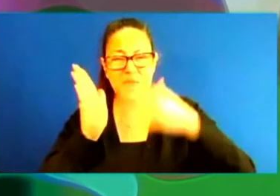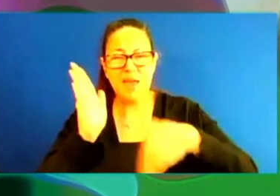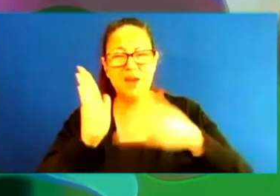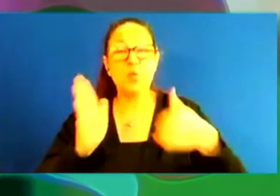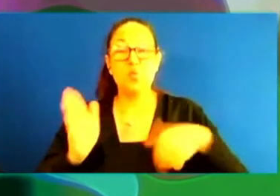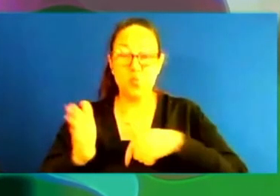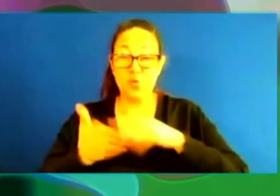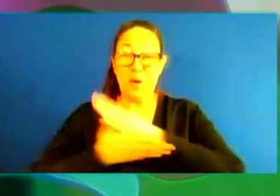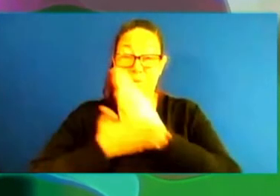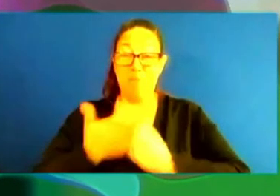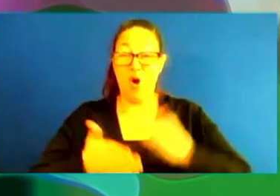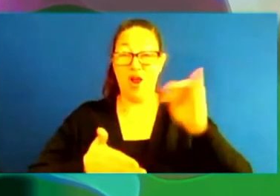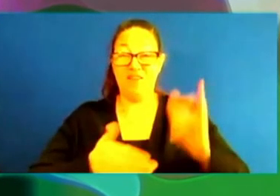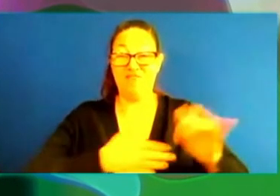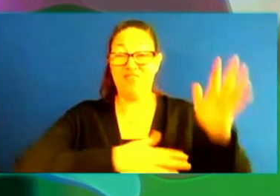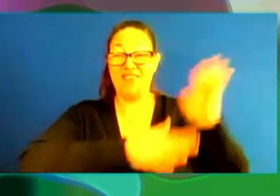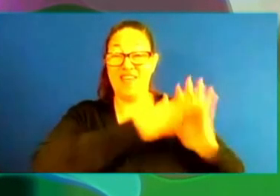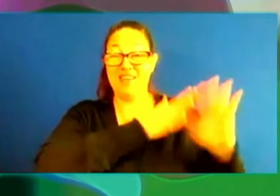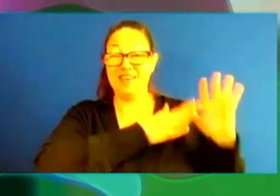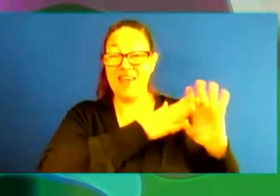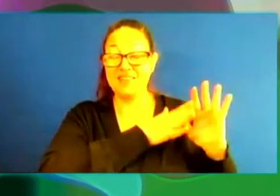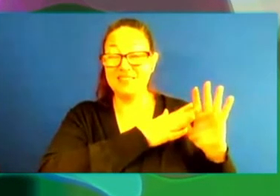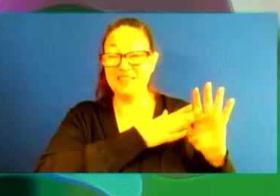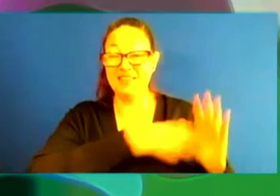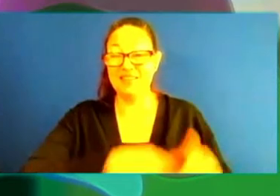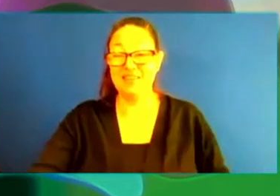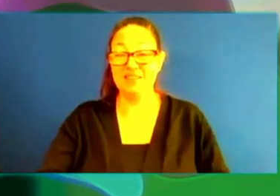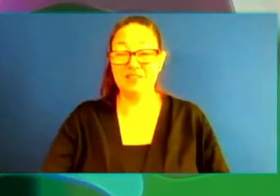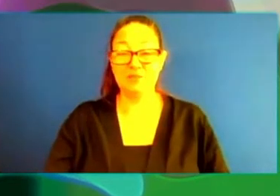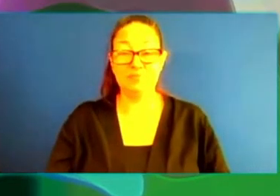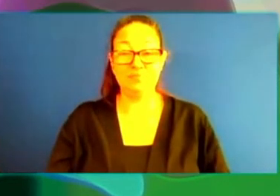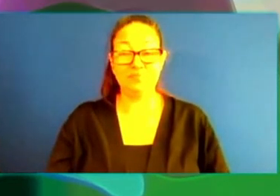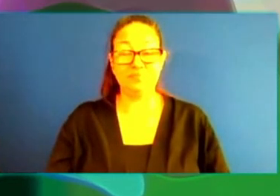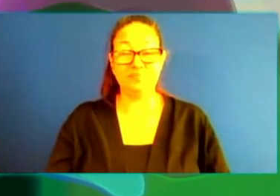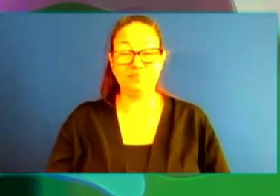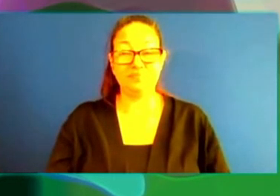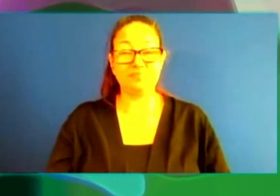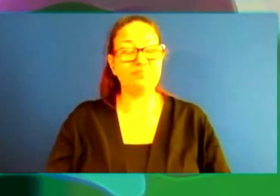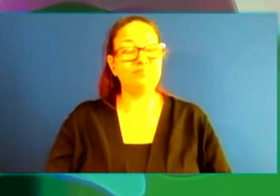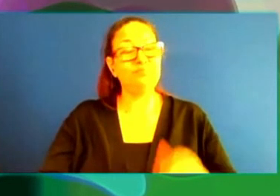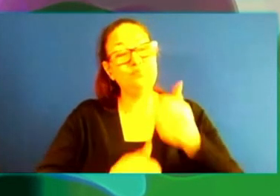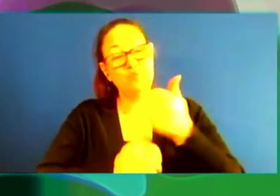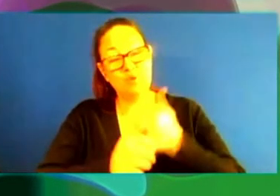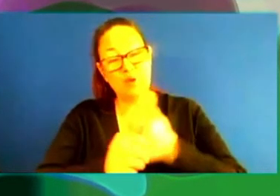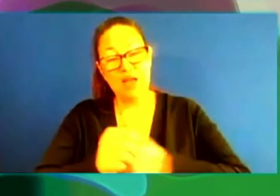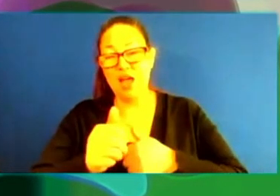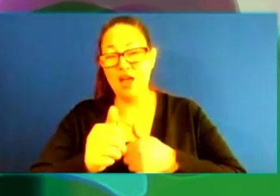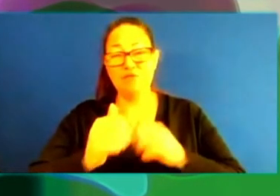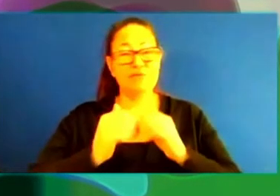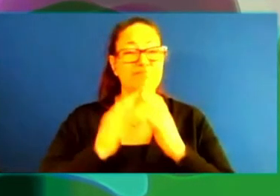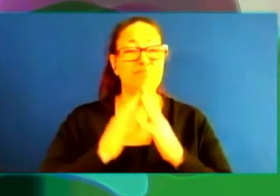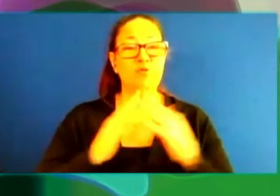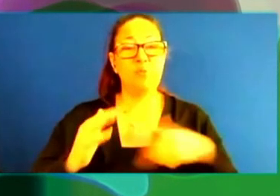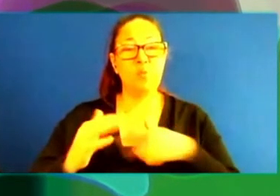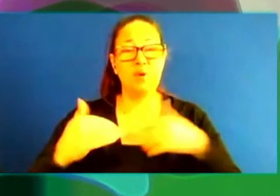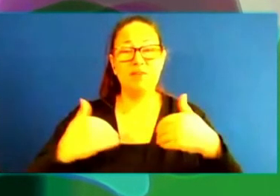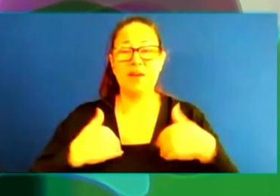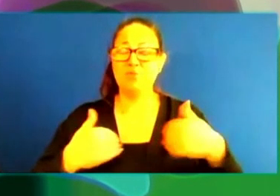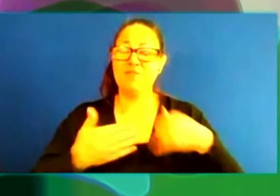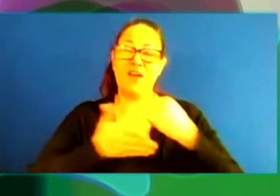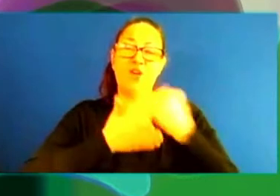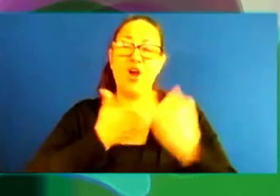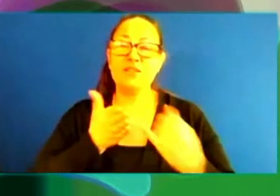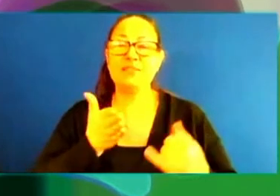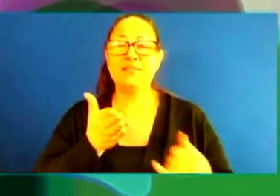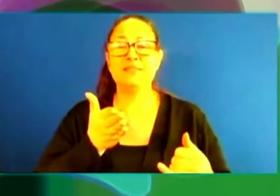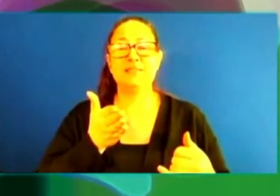legacy, we're part of that creative legacy. And the fact that to every movement that we've had, we've always had an artistic sister movement. We've always